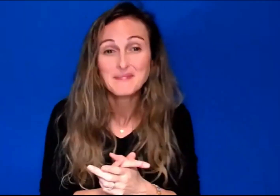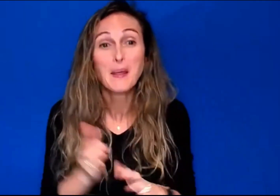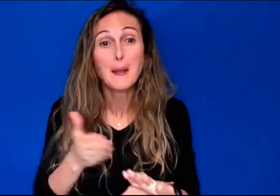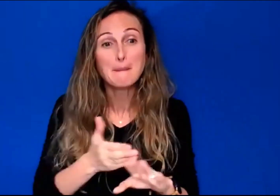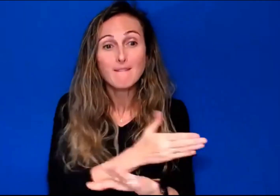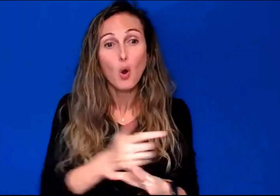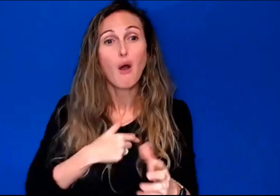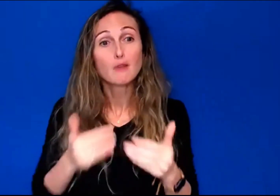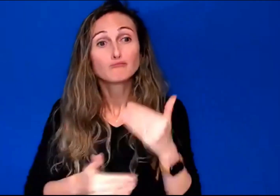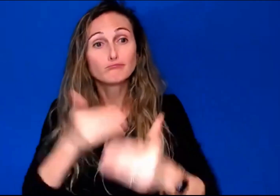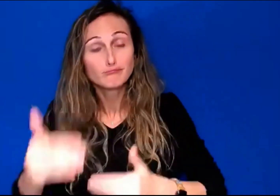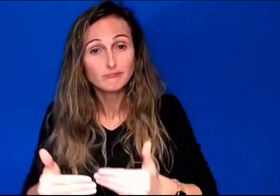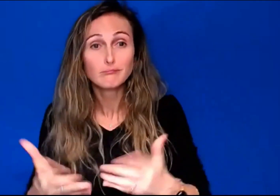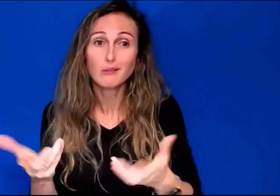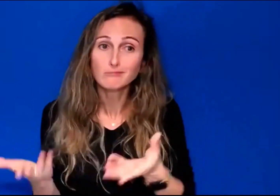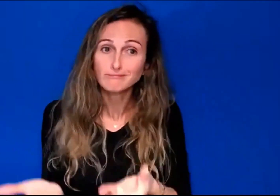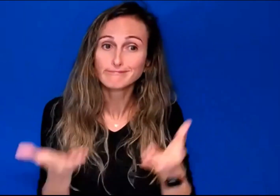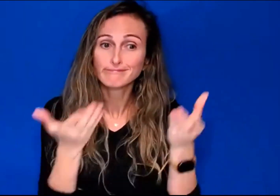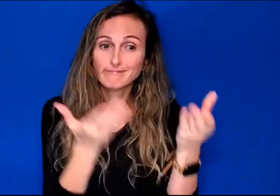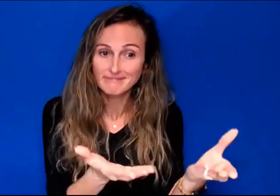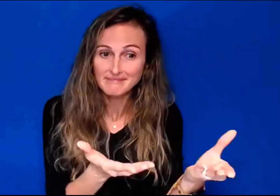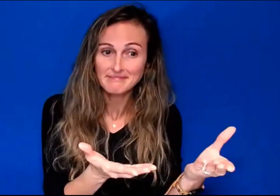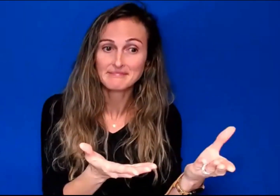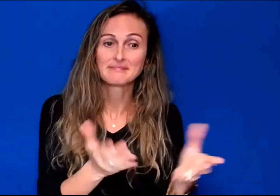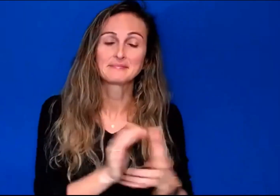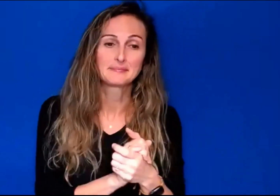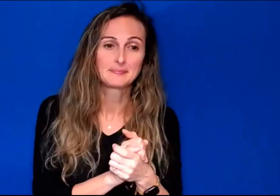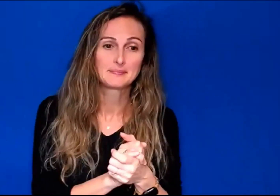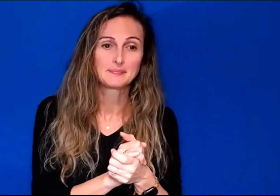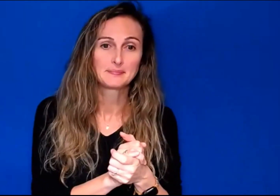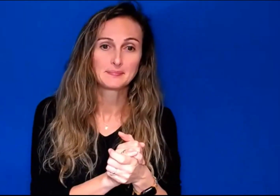I'm going to let Heather say afterward. Heather.